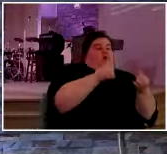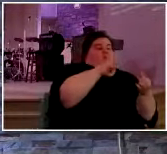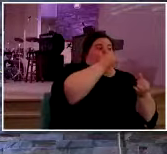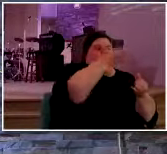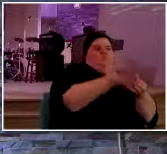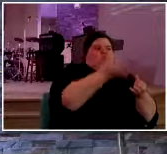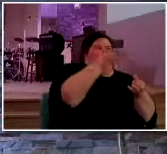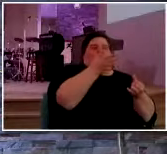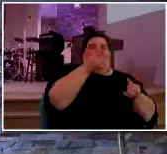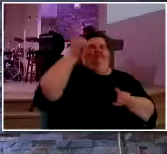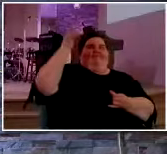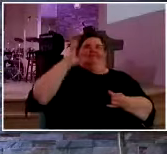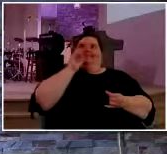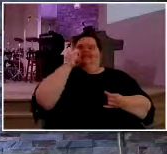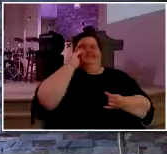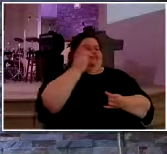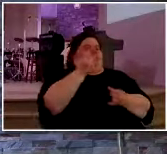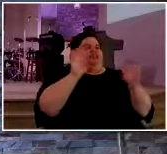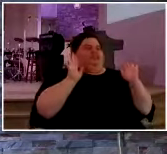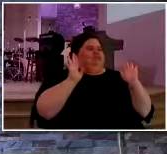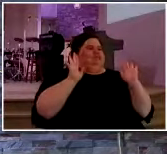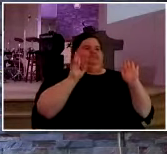He sees you only being.